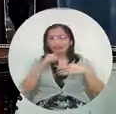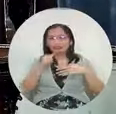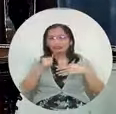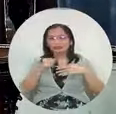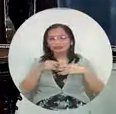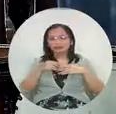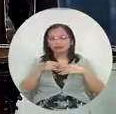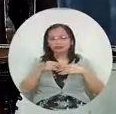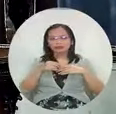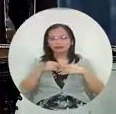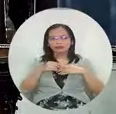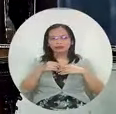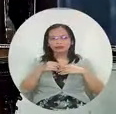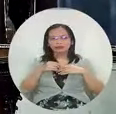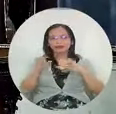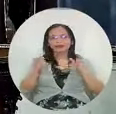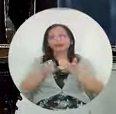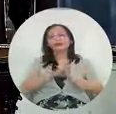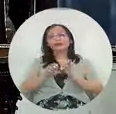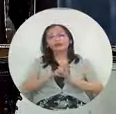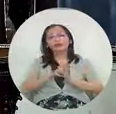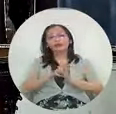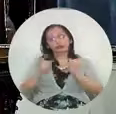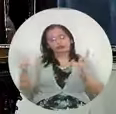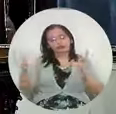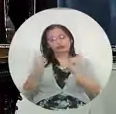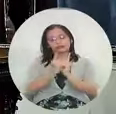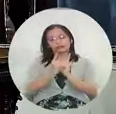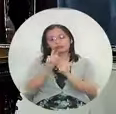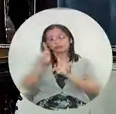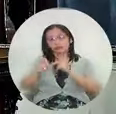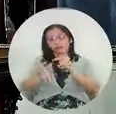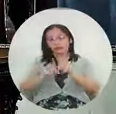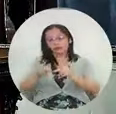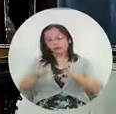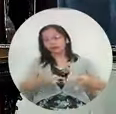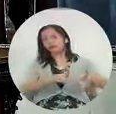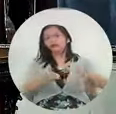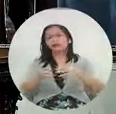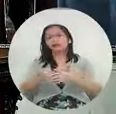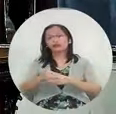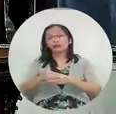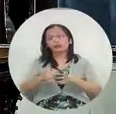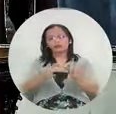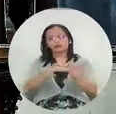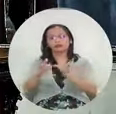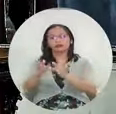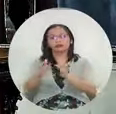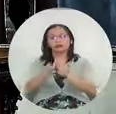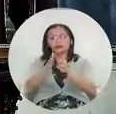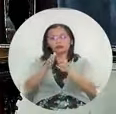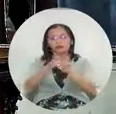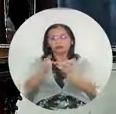open up a conversation? A smile can increase the value of your face.